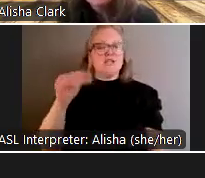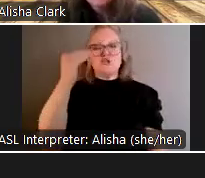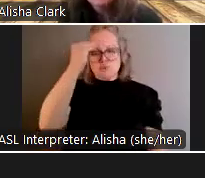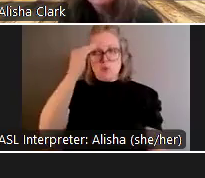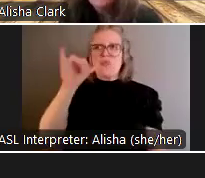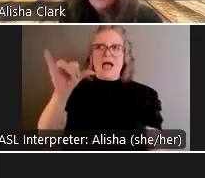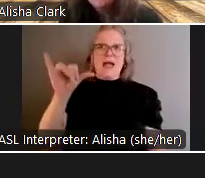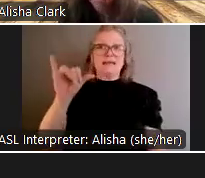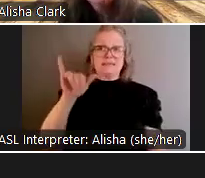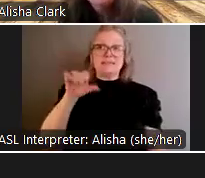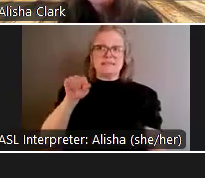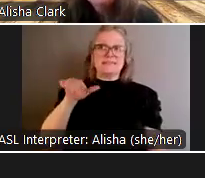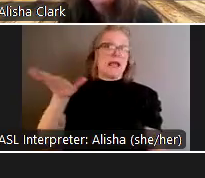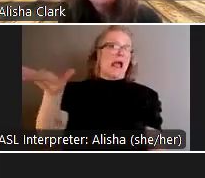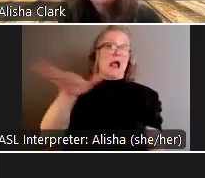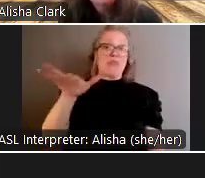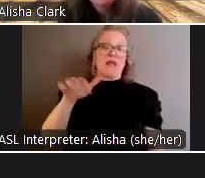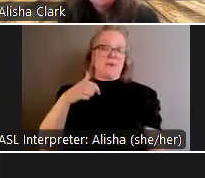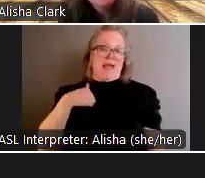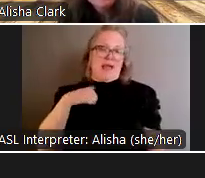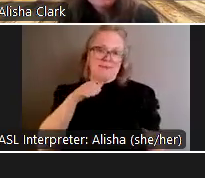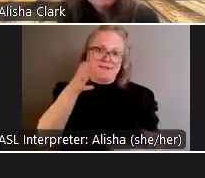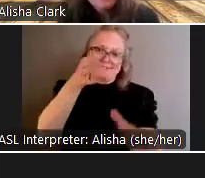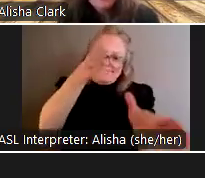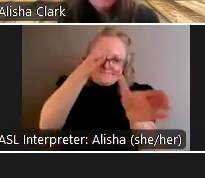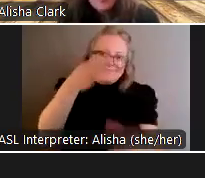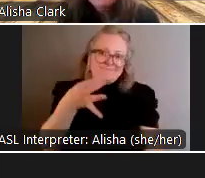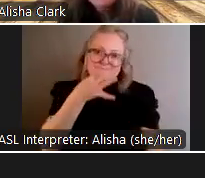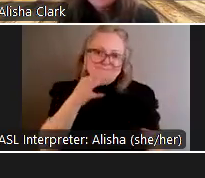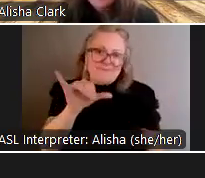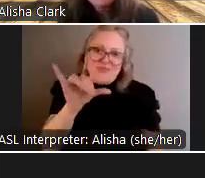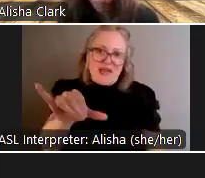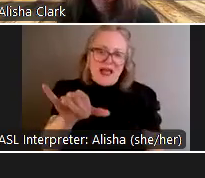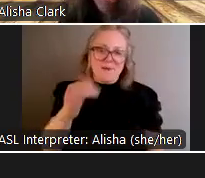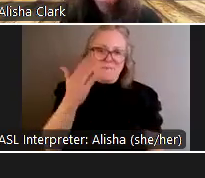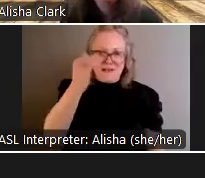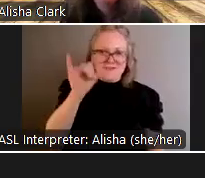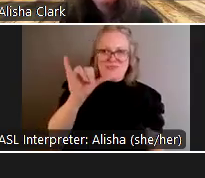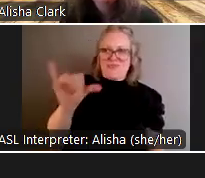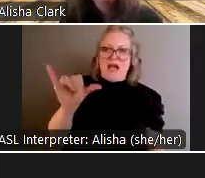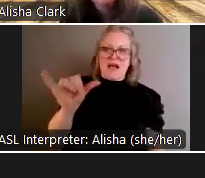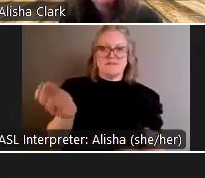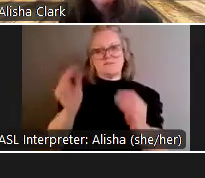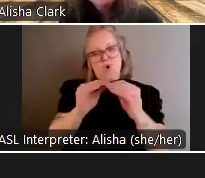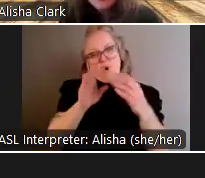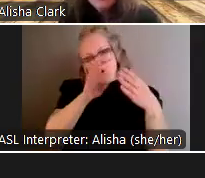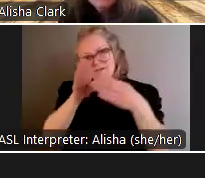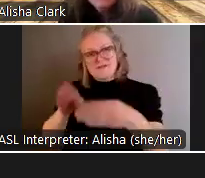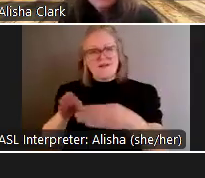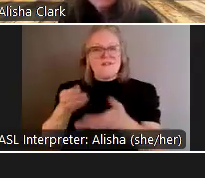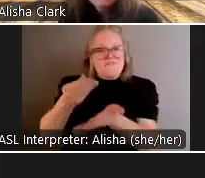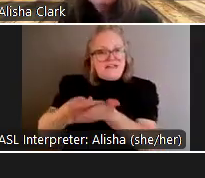there. I am definitely not the subject matter expert to speak on that because that kind of goes to the financial eligibility